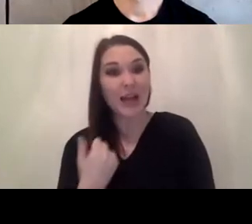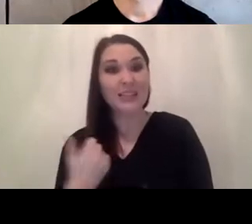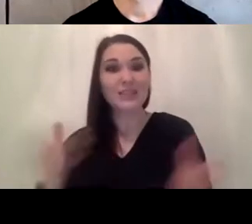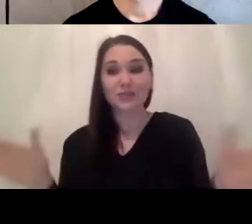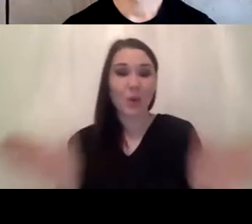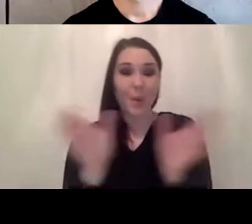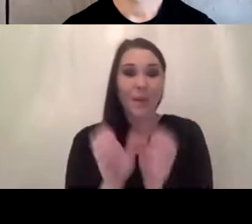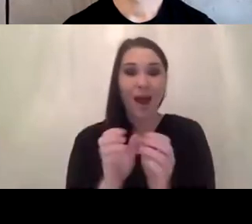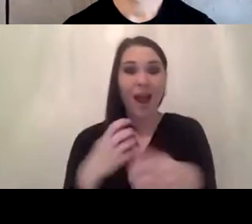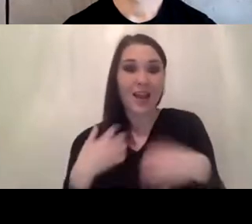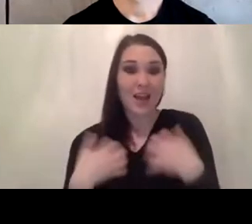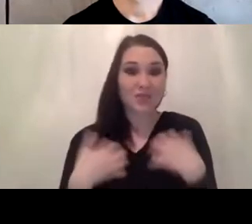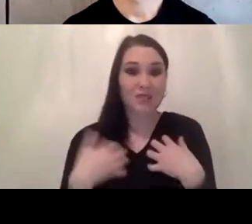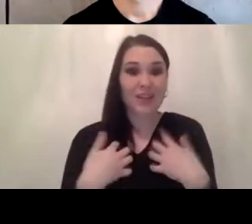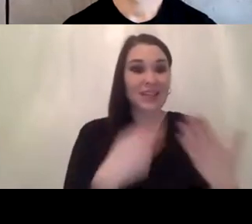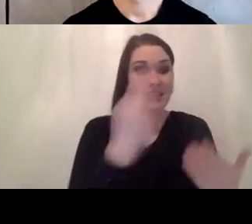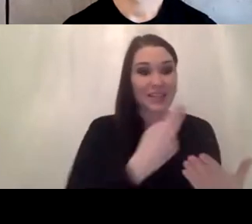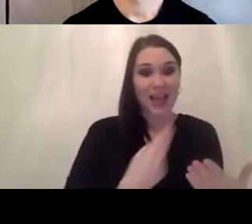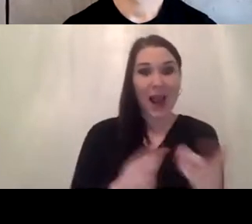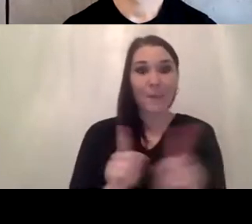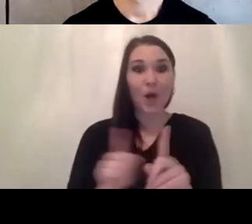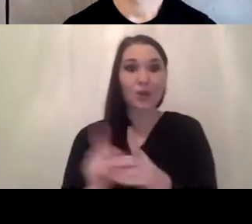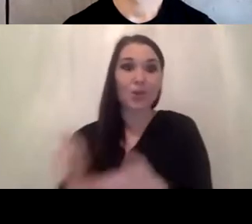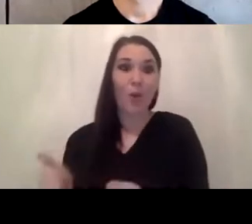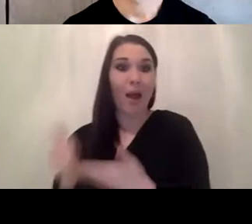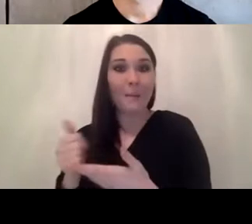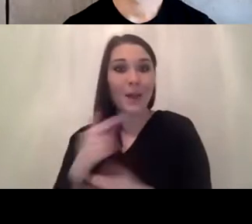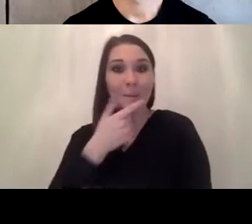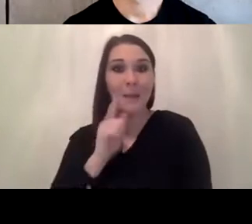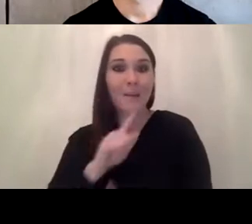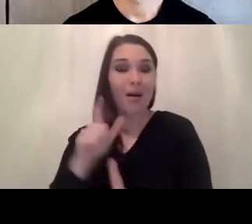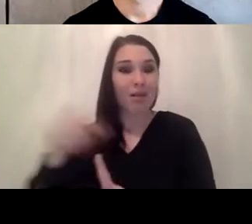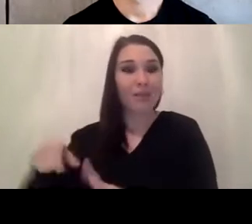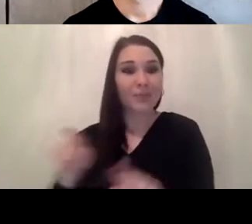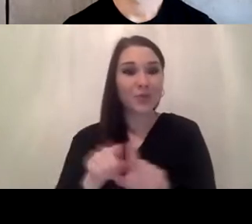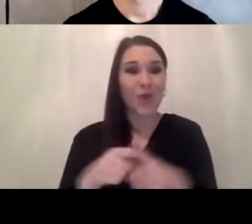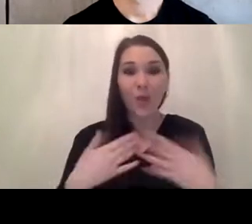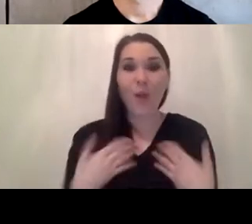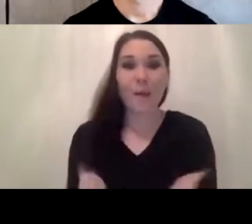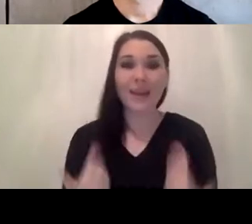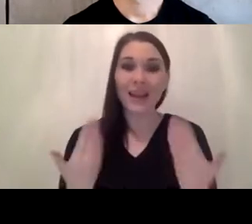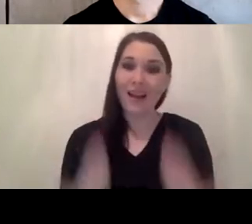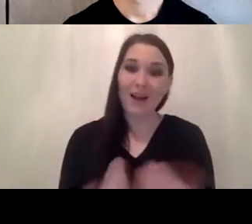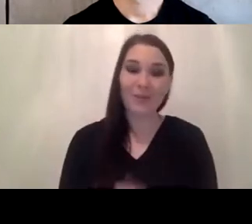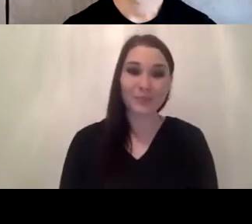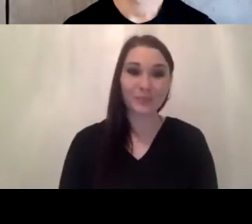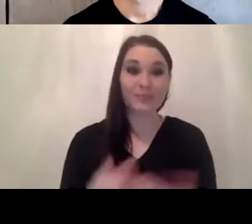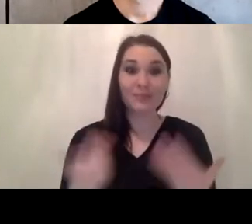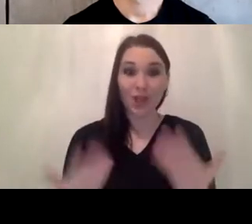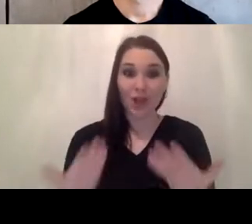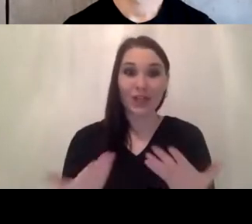my interest for design, but then also for helping people in the space of well-being now as well. So I'm currently